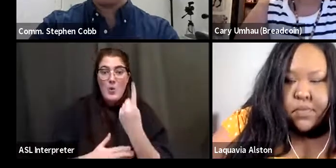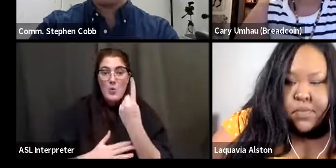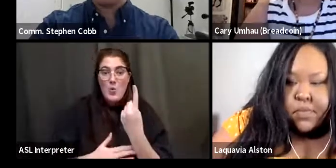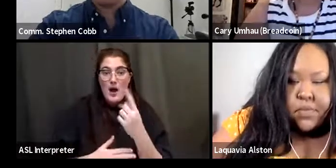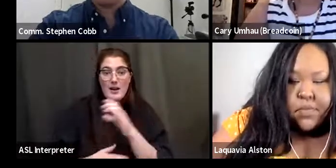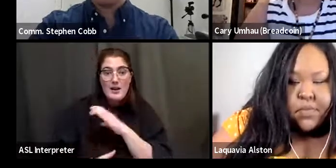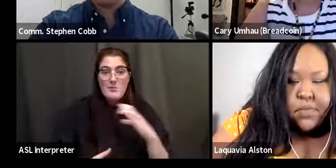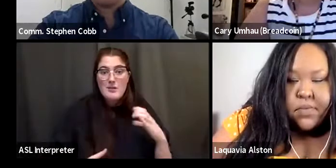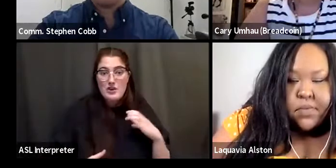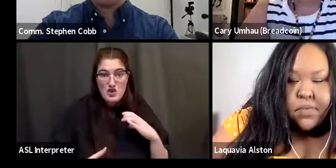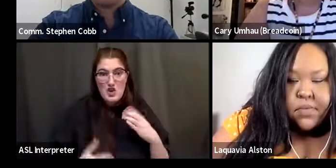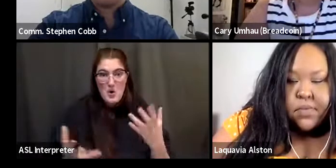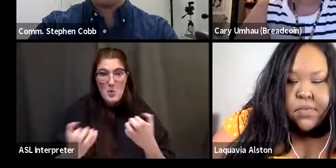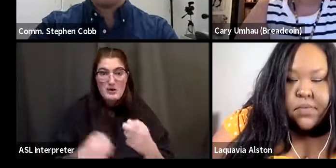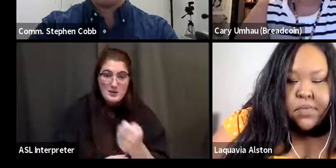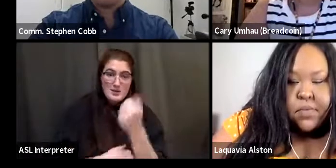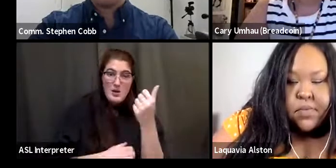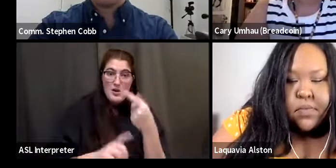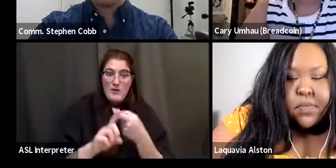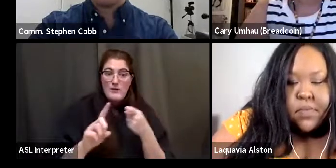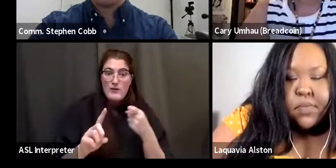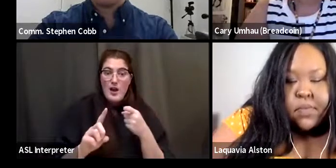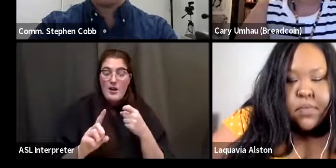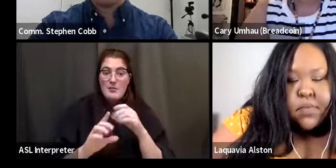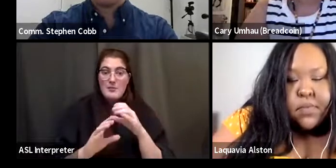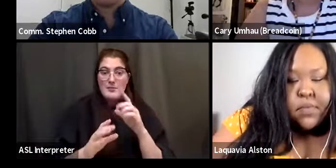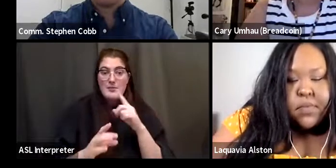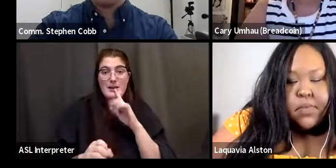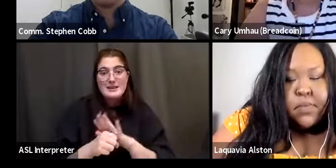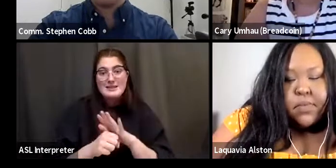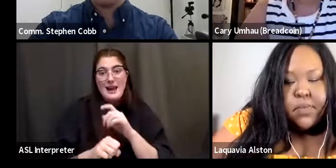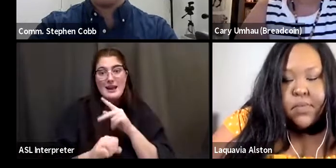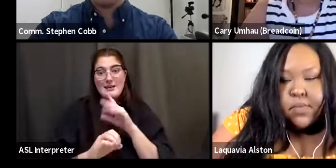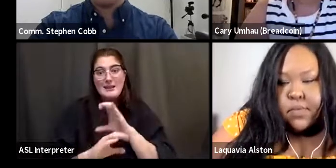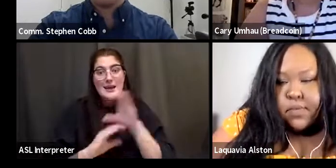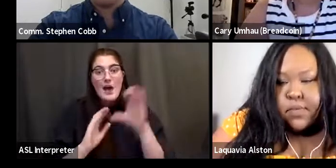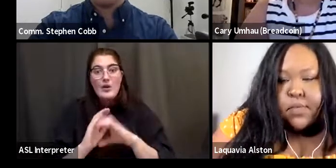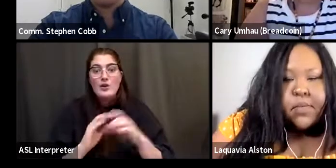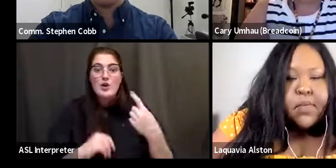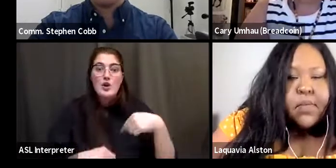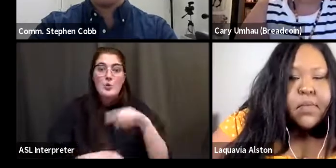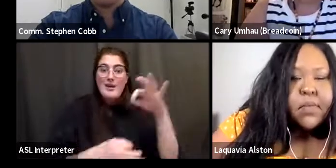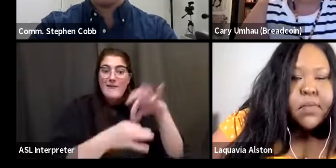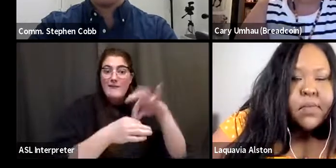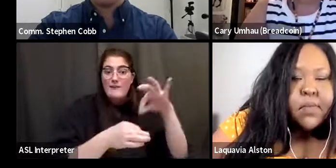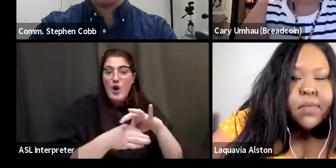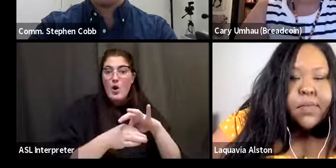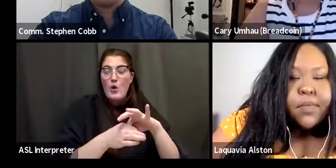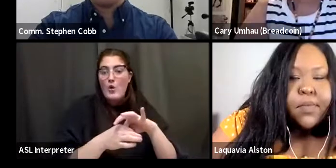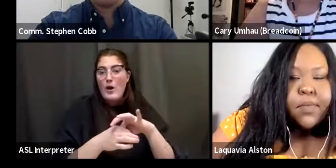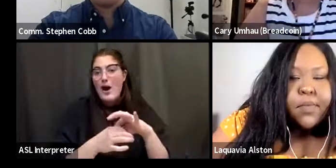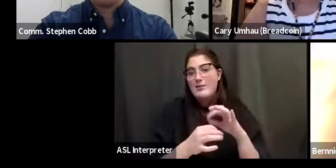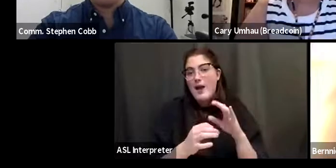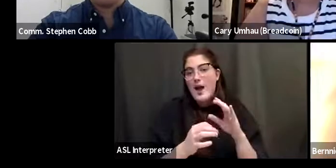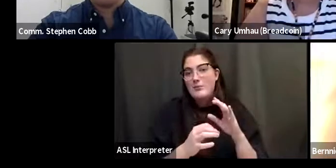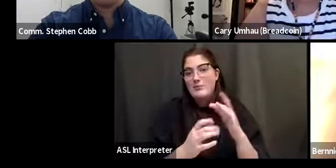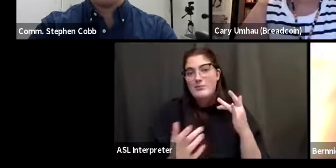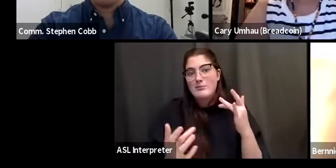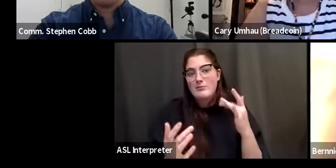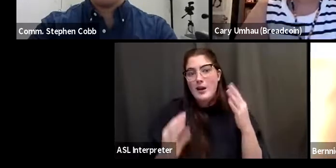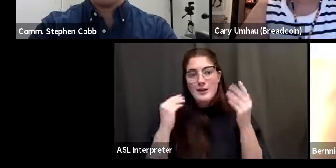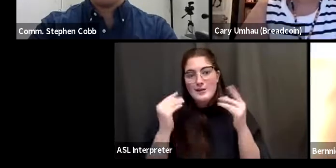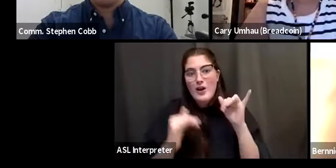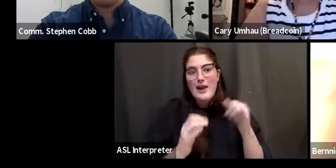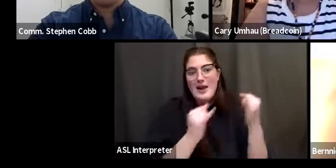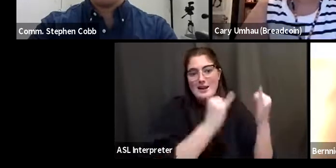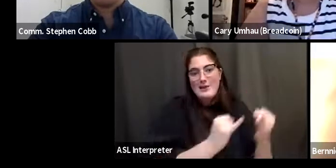remove from the consent calendar, we would move that to a voting action and then consider it as an individual item. But right now